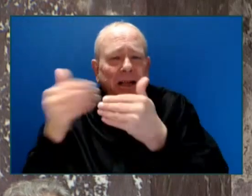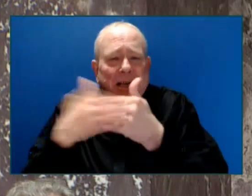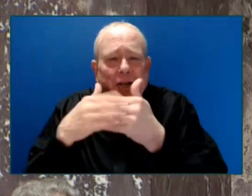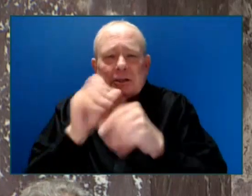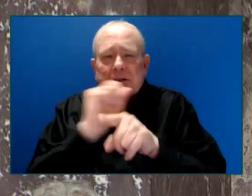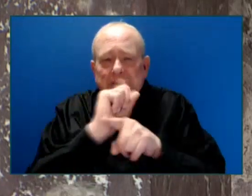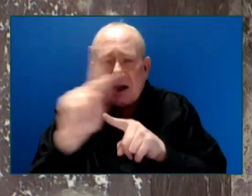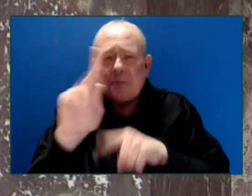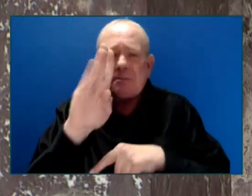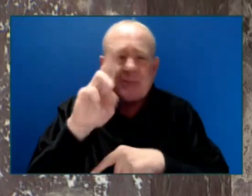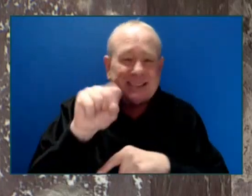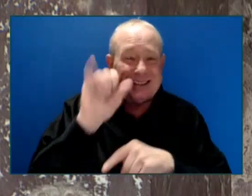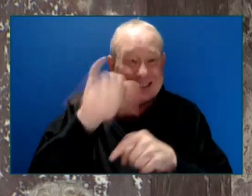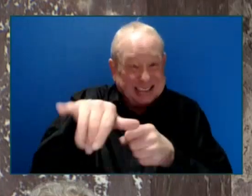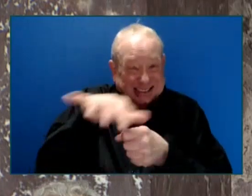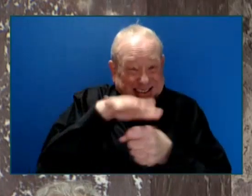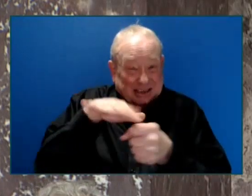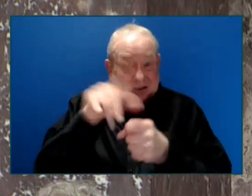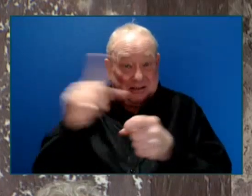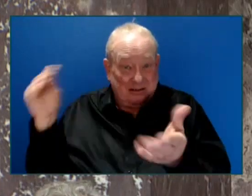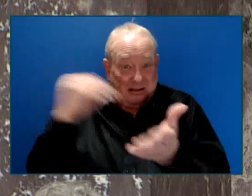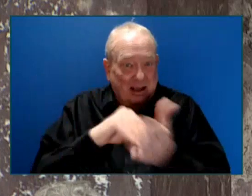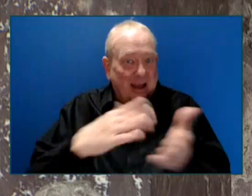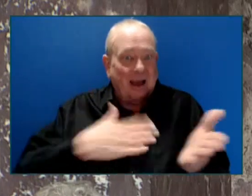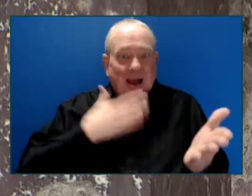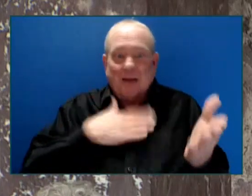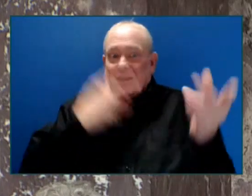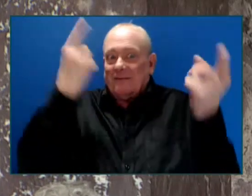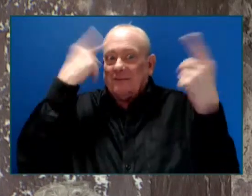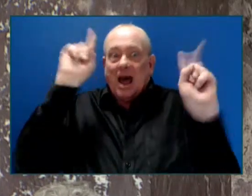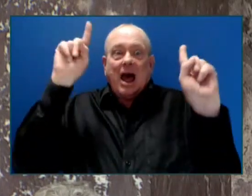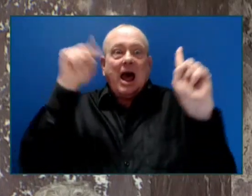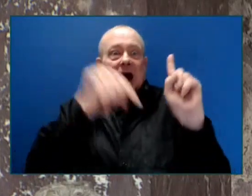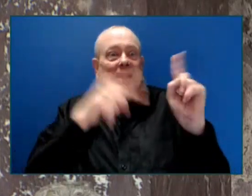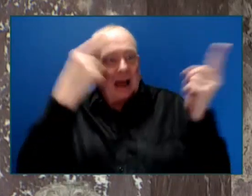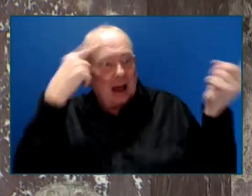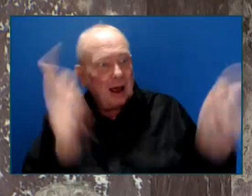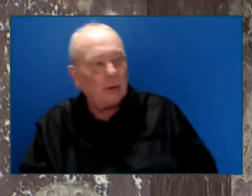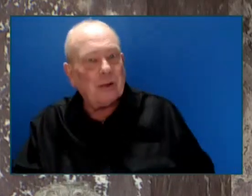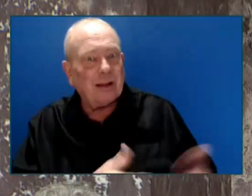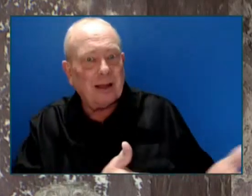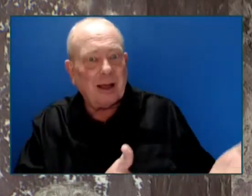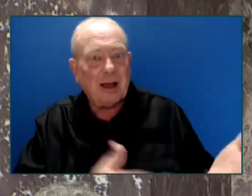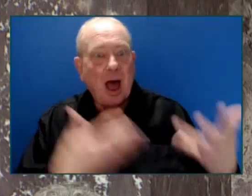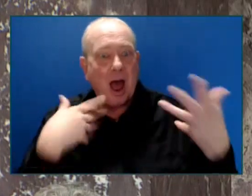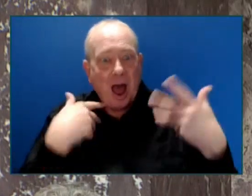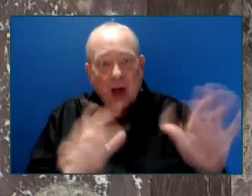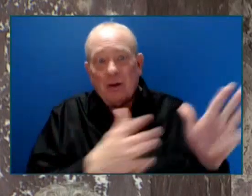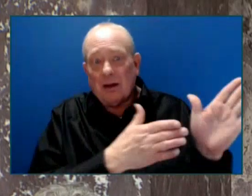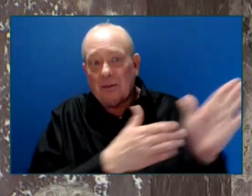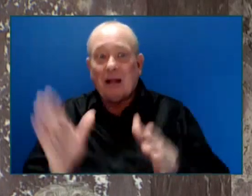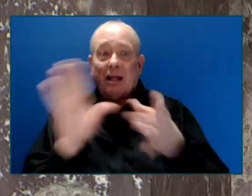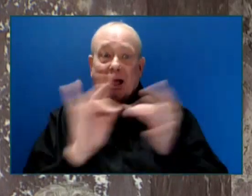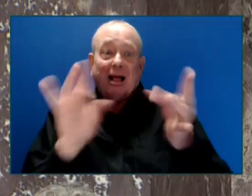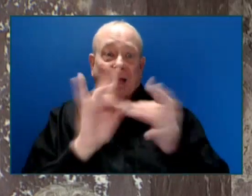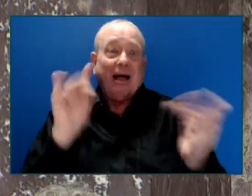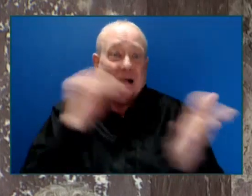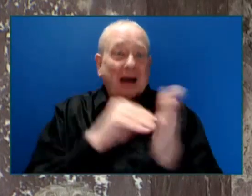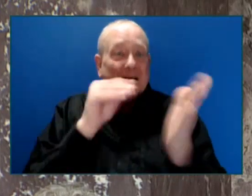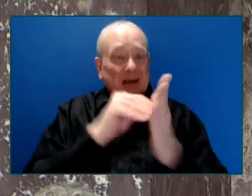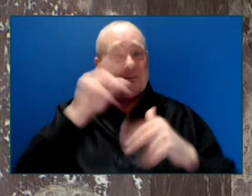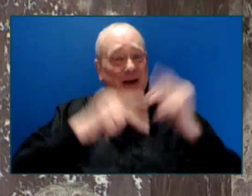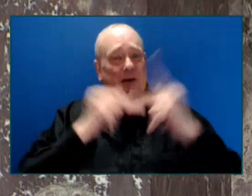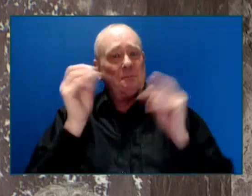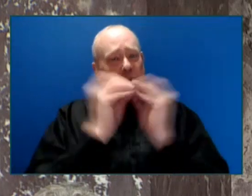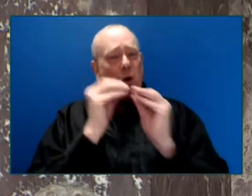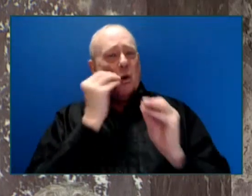Imagine this, Honourable Speaker, they all of a sudden are alive to the idea that we should be building housing near transit. Do they not know the entire time they were